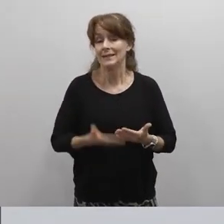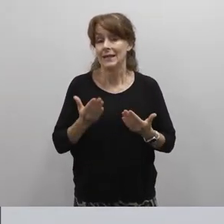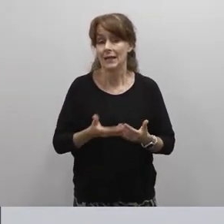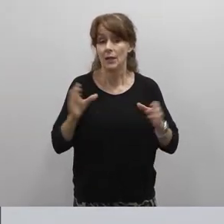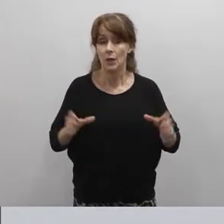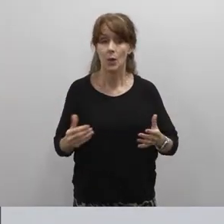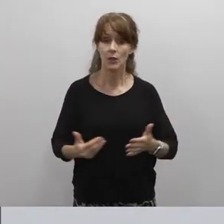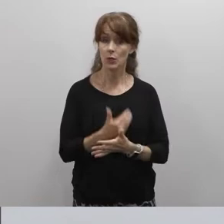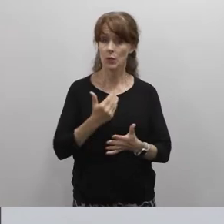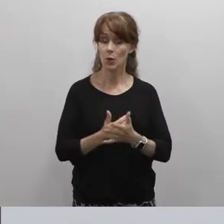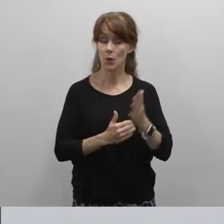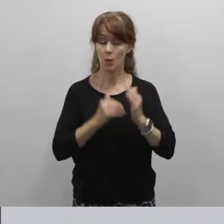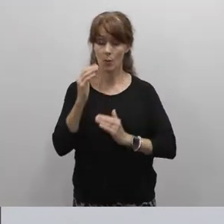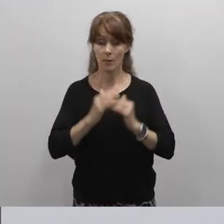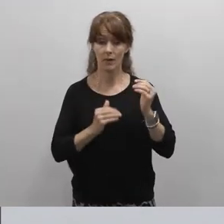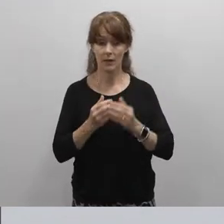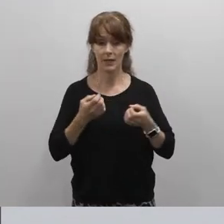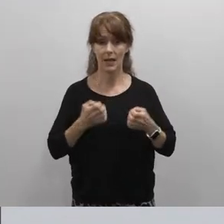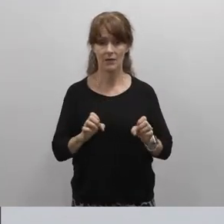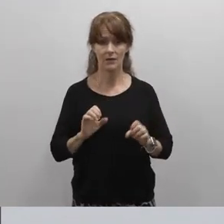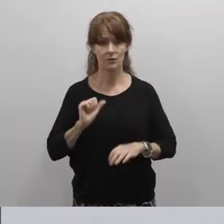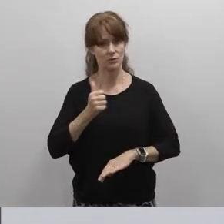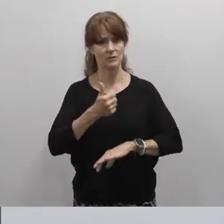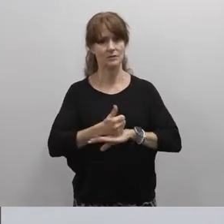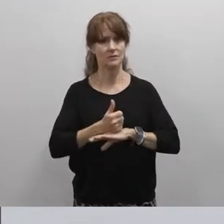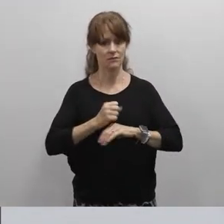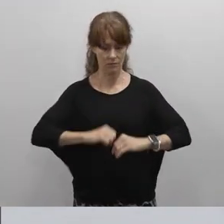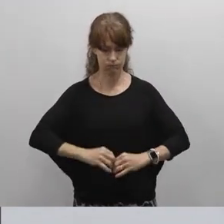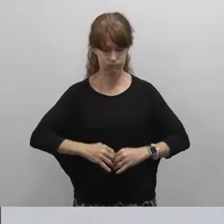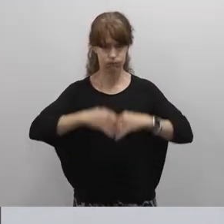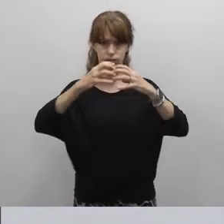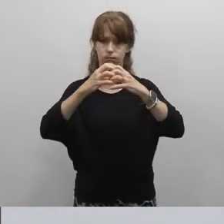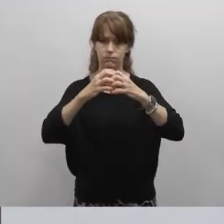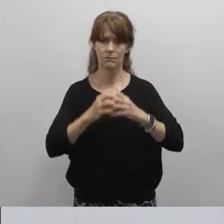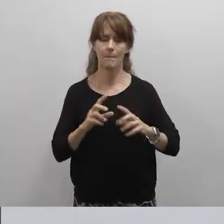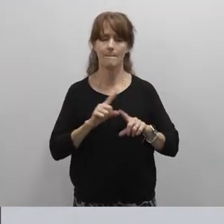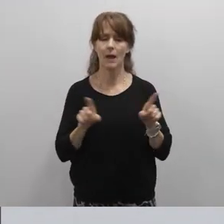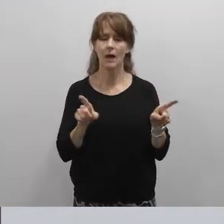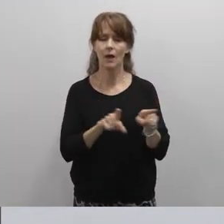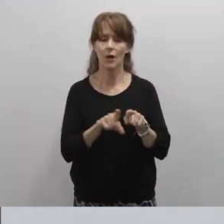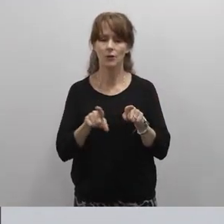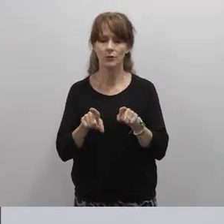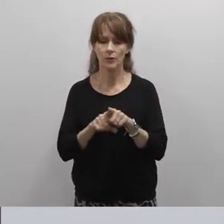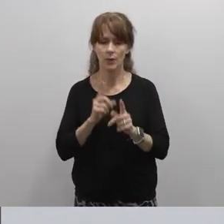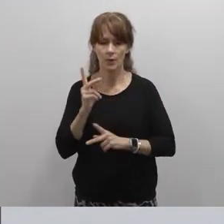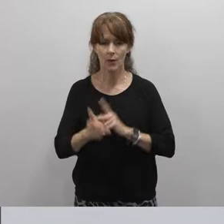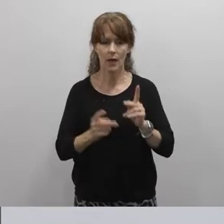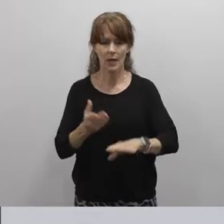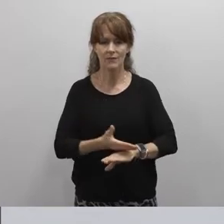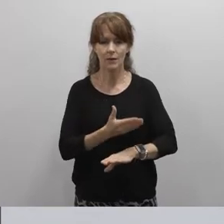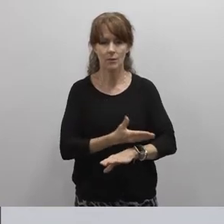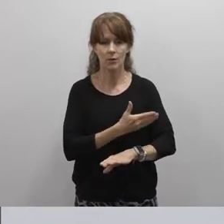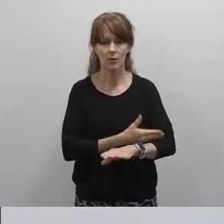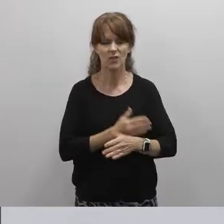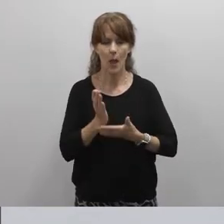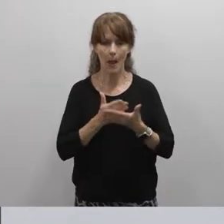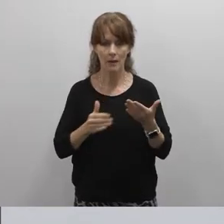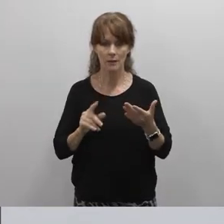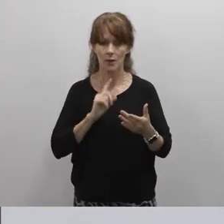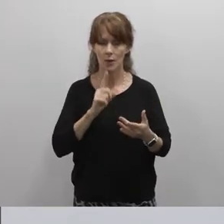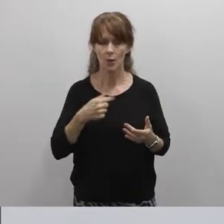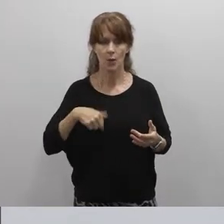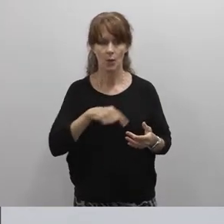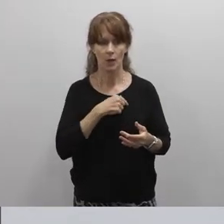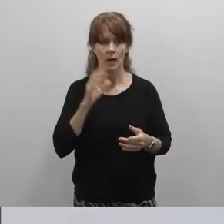with new building construction efforts because we're just designing things from the ground up. But we know there's also these type of improvements and elements we will